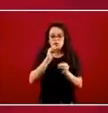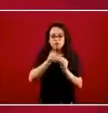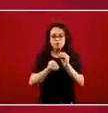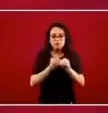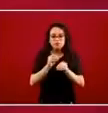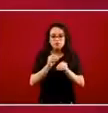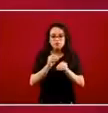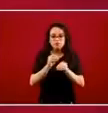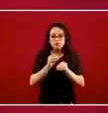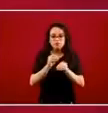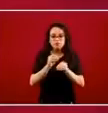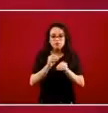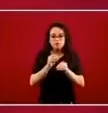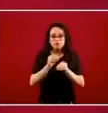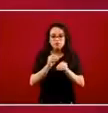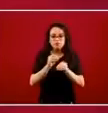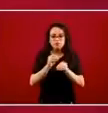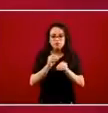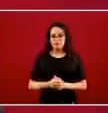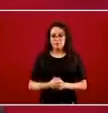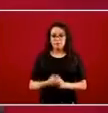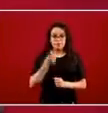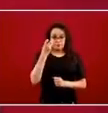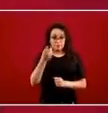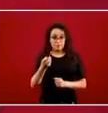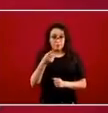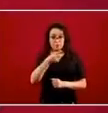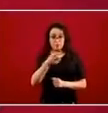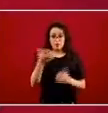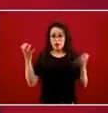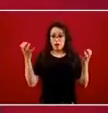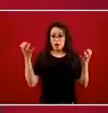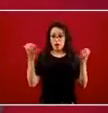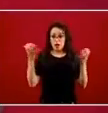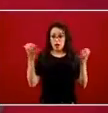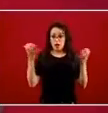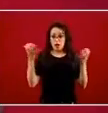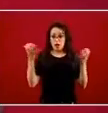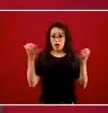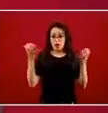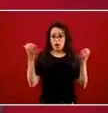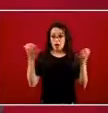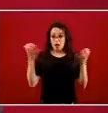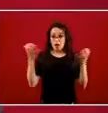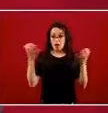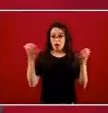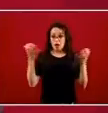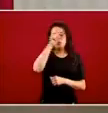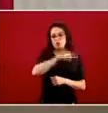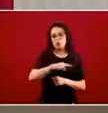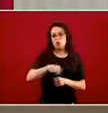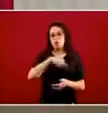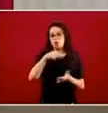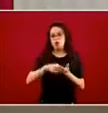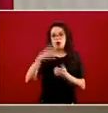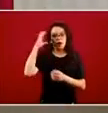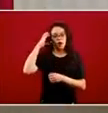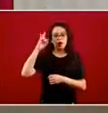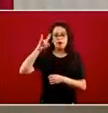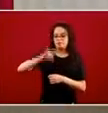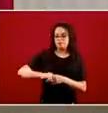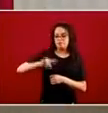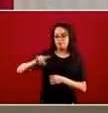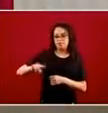of the virus. But fast testing, the fast tests do not happen in a laboratory. They